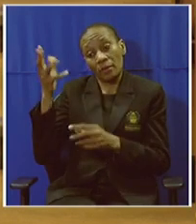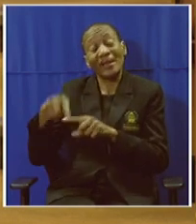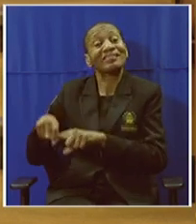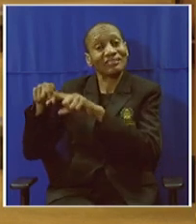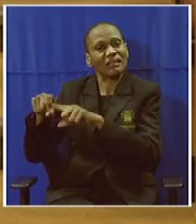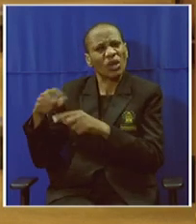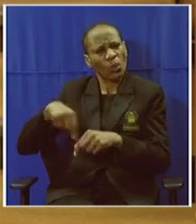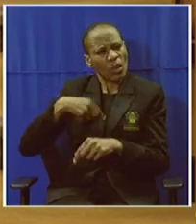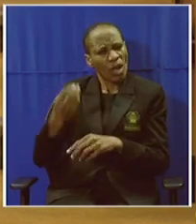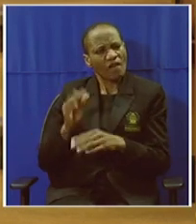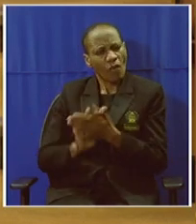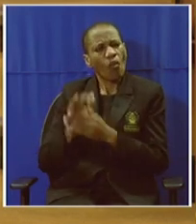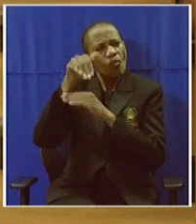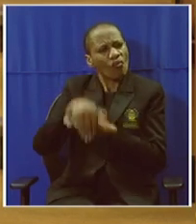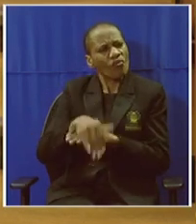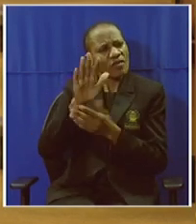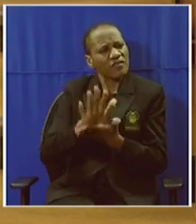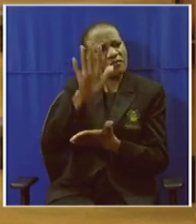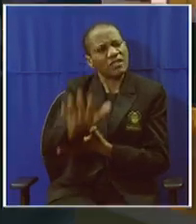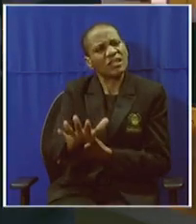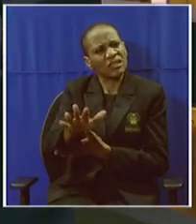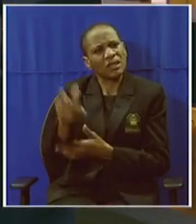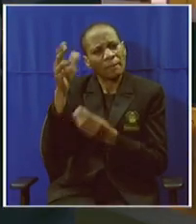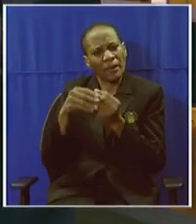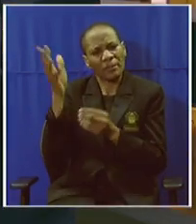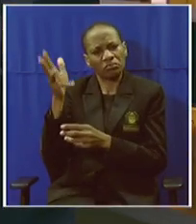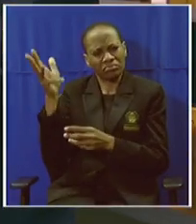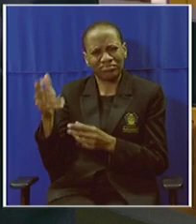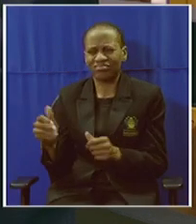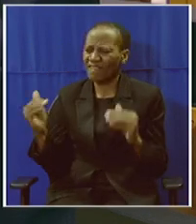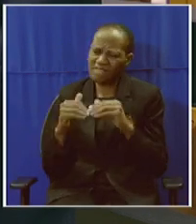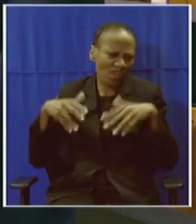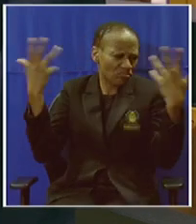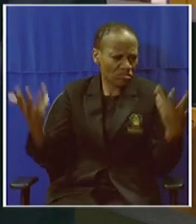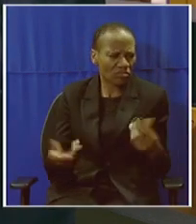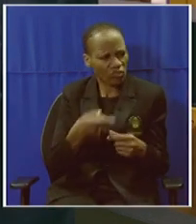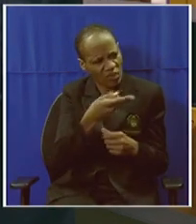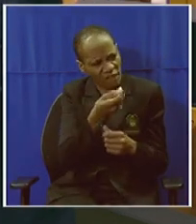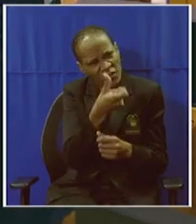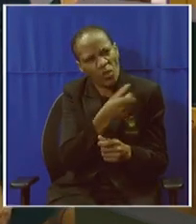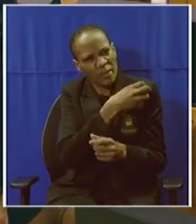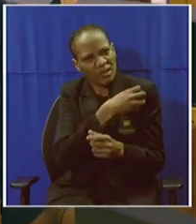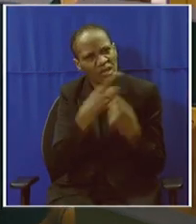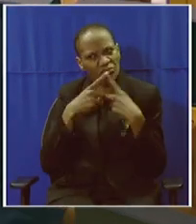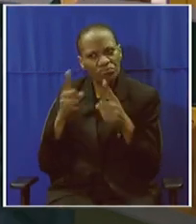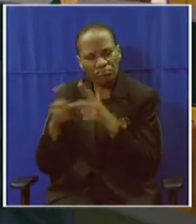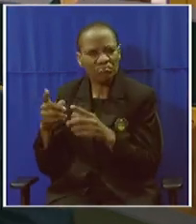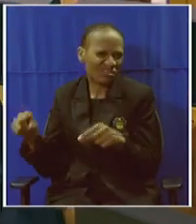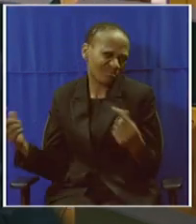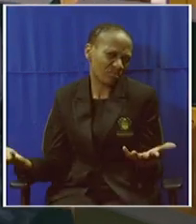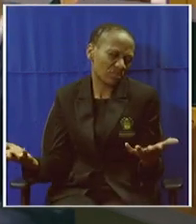15 statements for these ministers to respond. I think it's unfair to the honorable members. Thank you. We